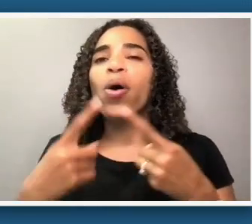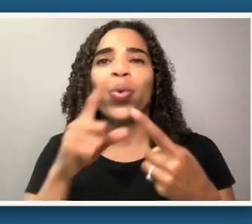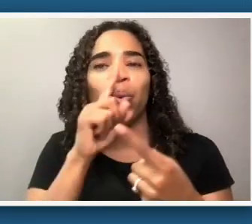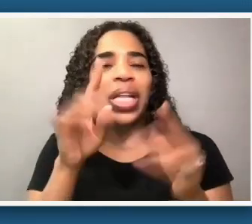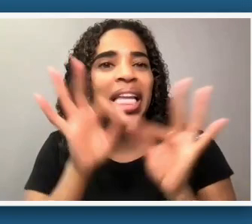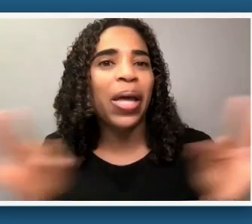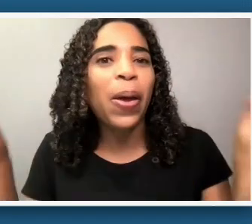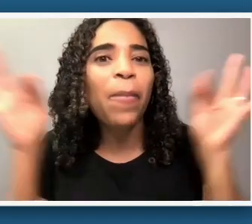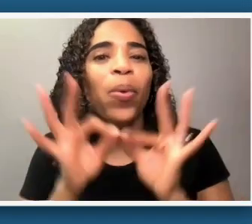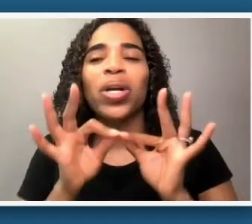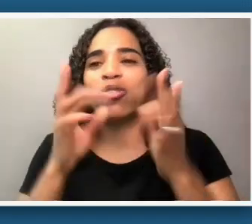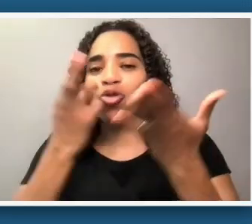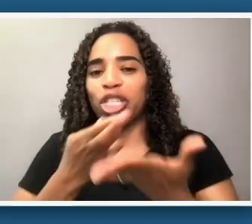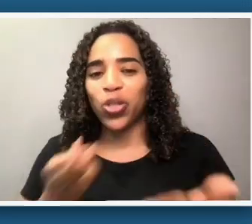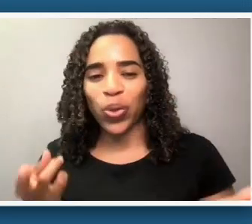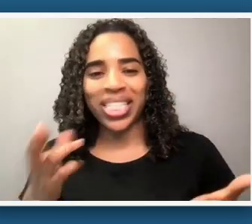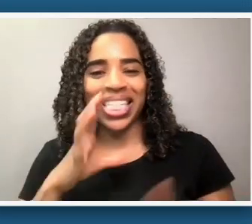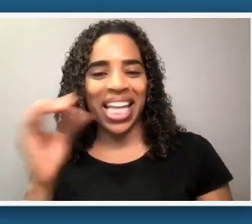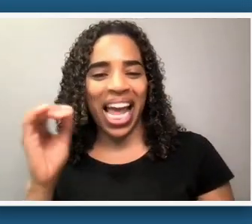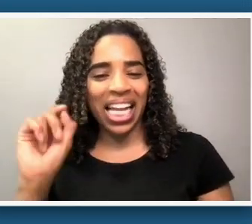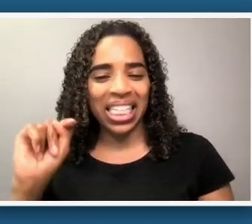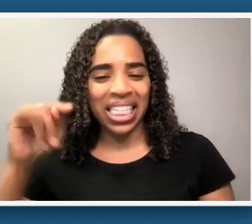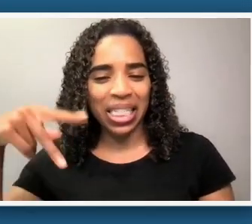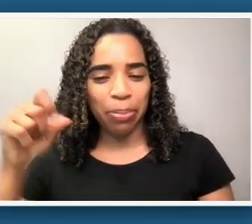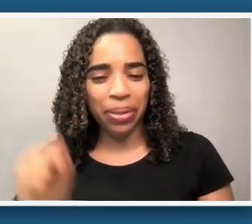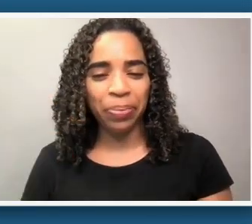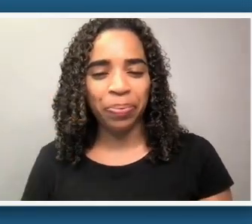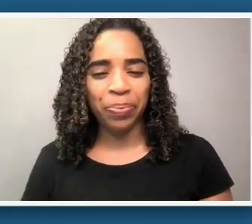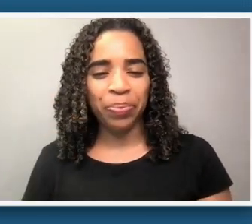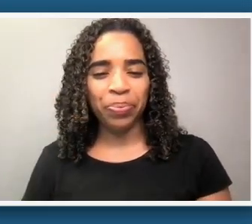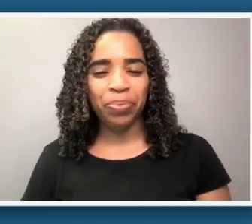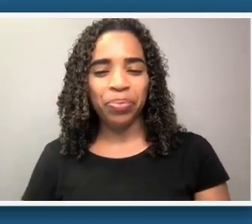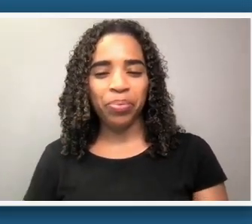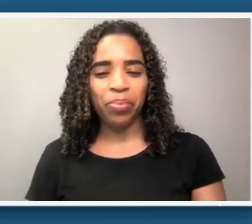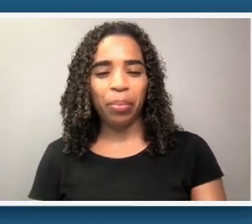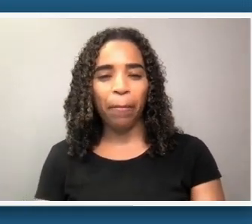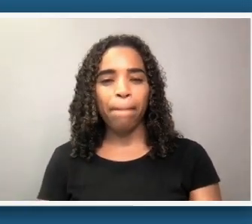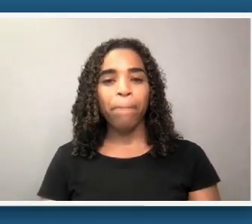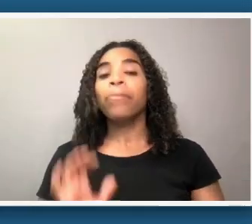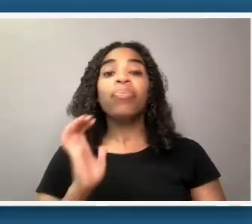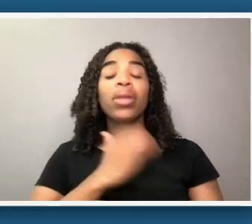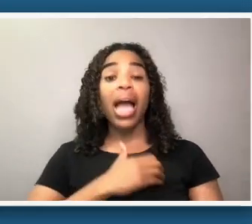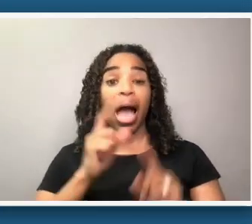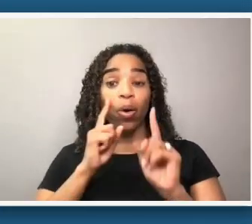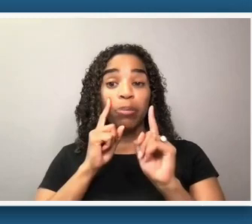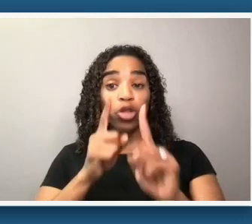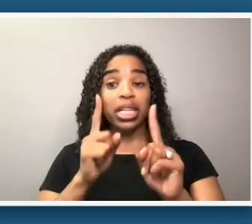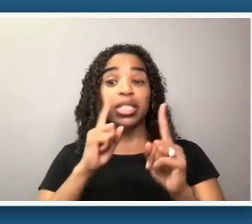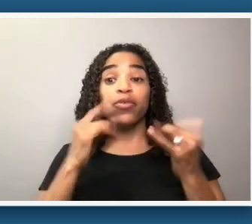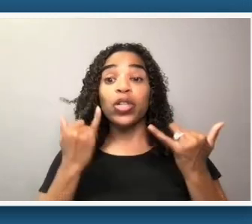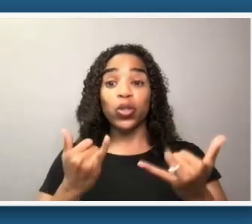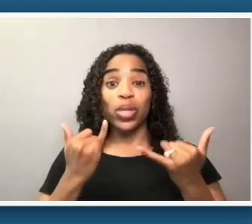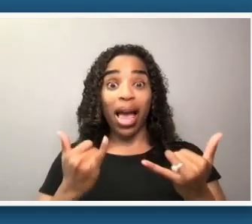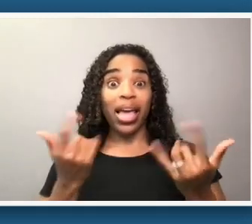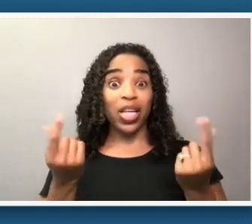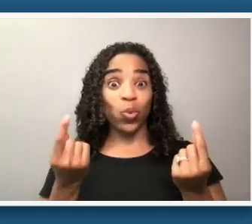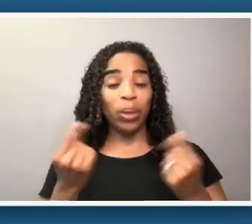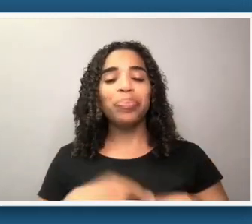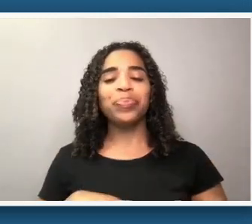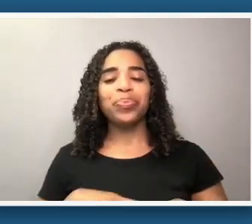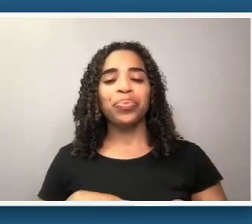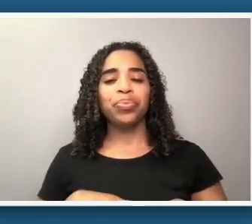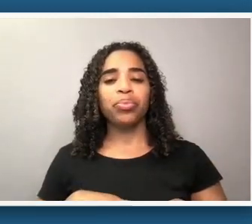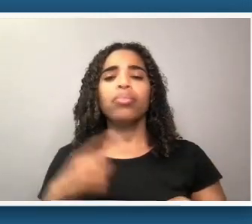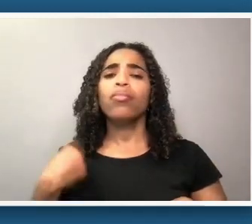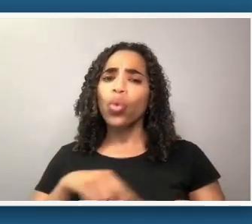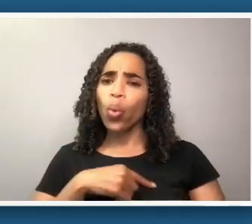great resources and tips. So our objectives for today's session are as follows. We want